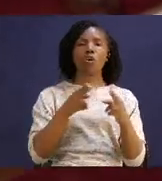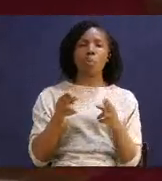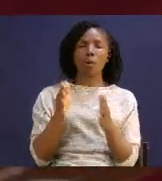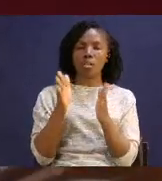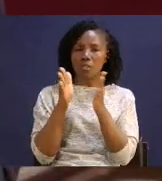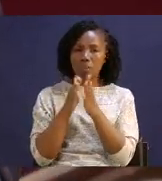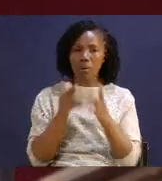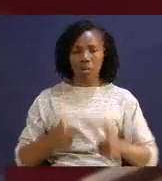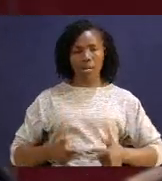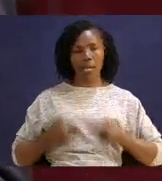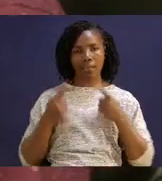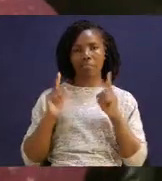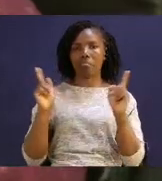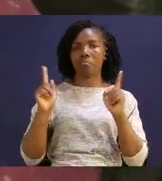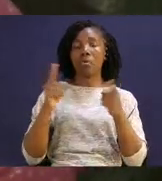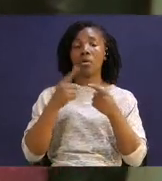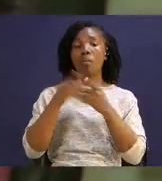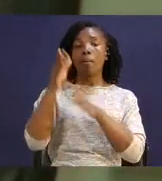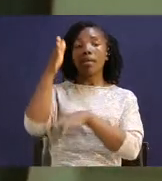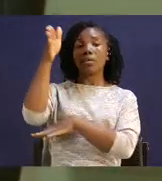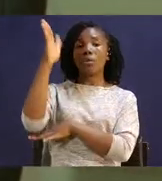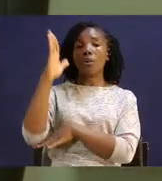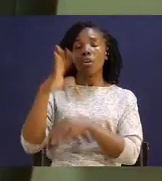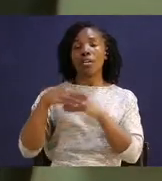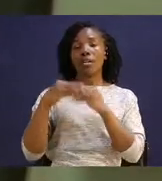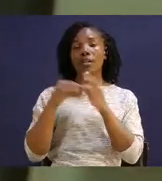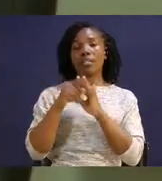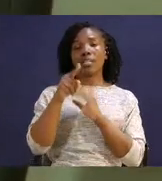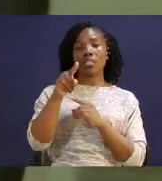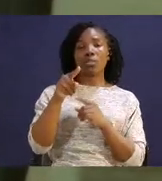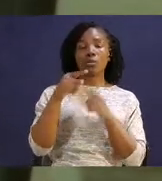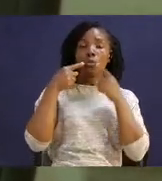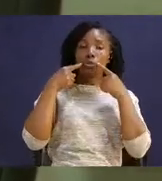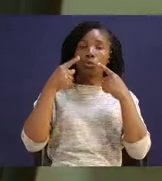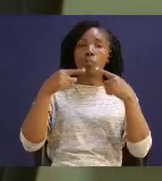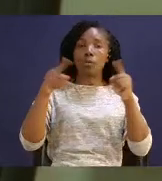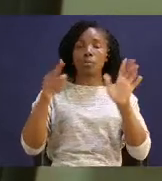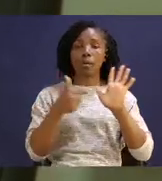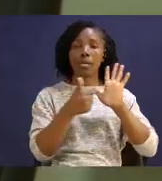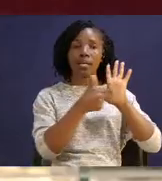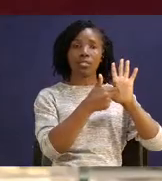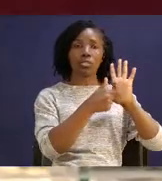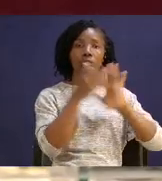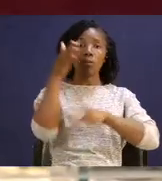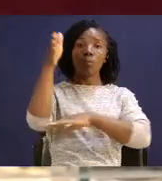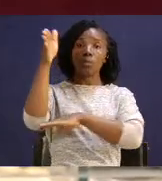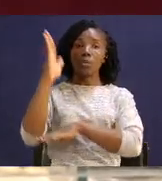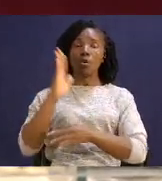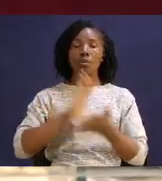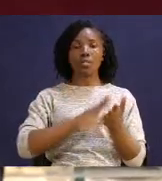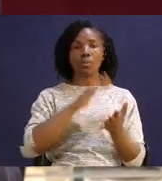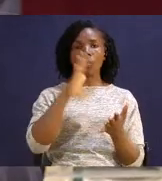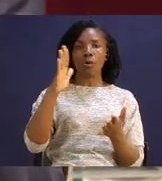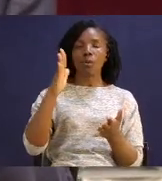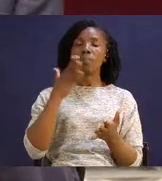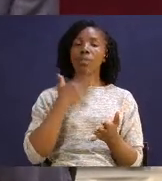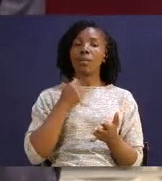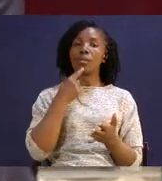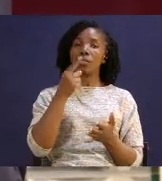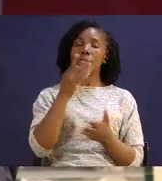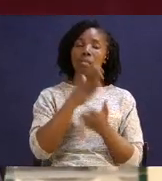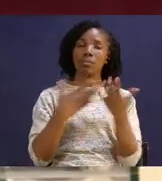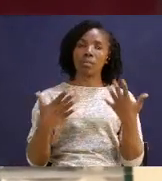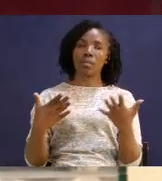are placed on this planet to do what? To thrive and show the glory of God. And I want to tell you this, something is about to shift in your